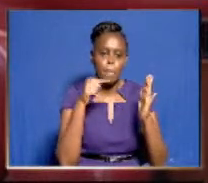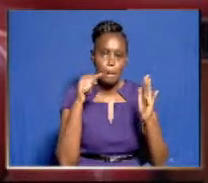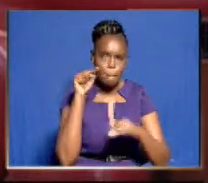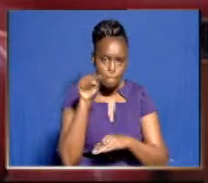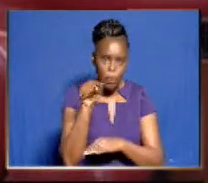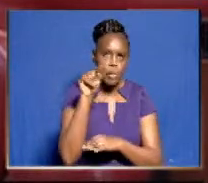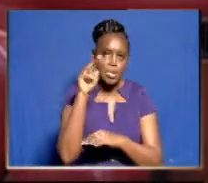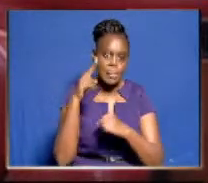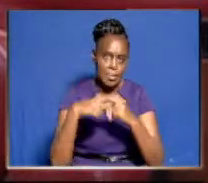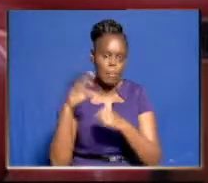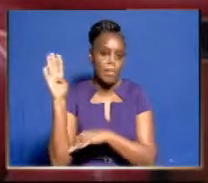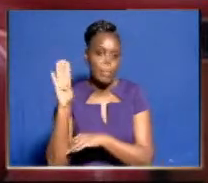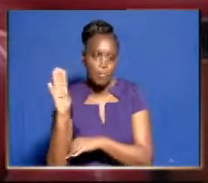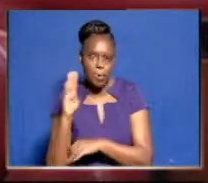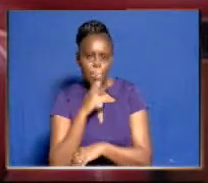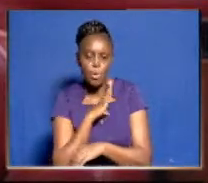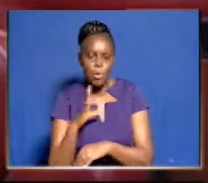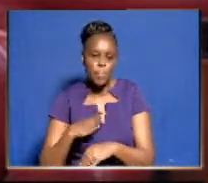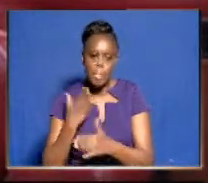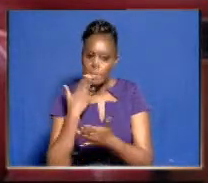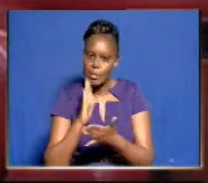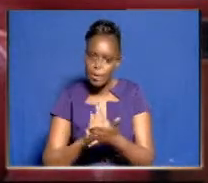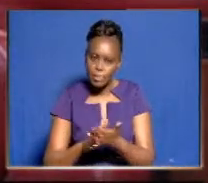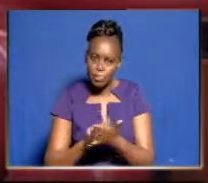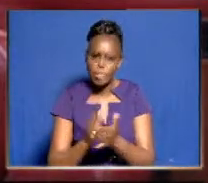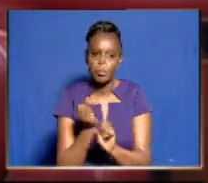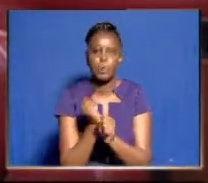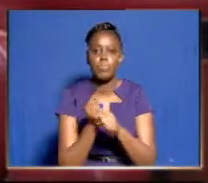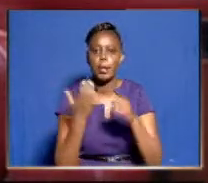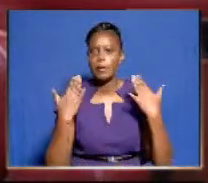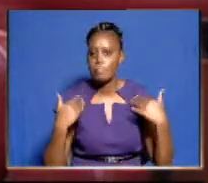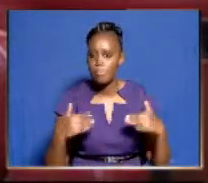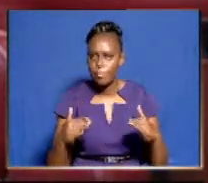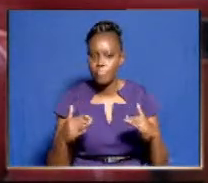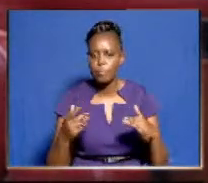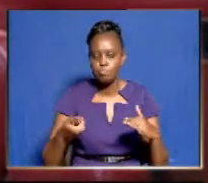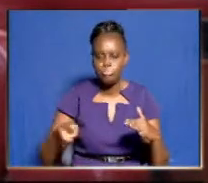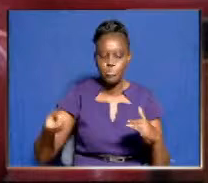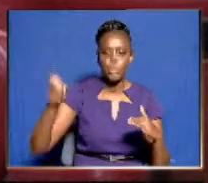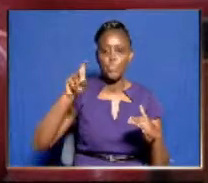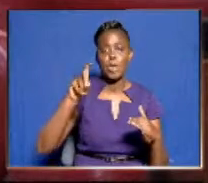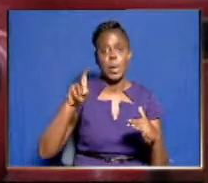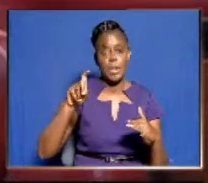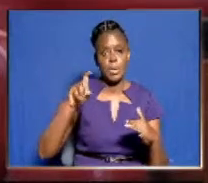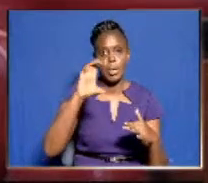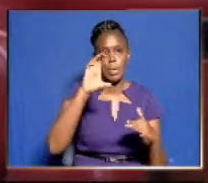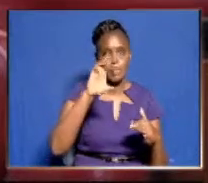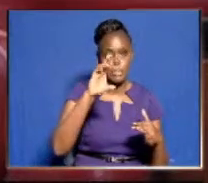committee has made recommendations, Honorable Speaker, for an increase that we will be